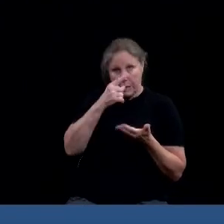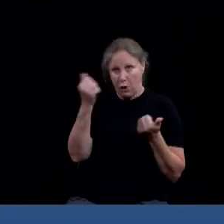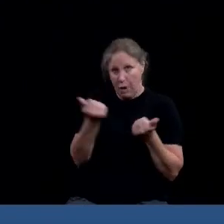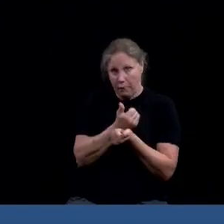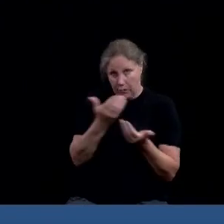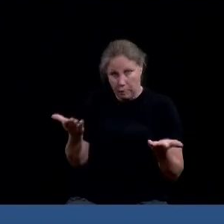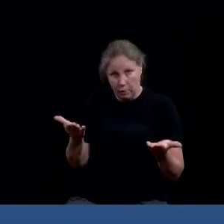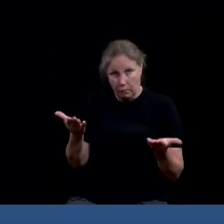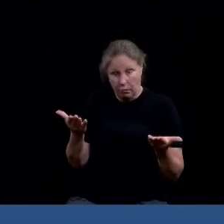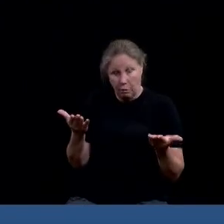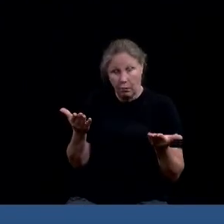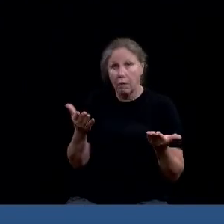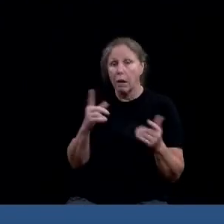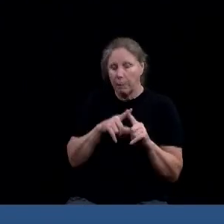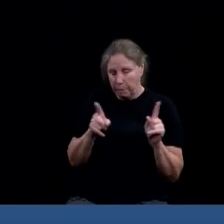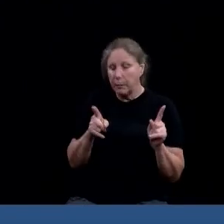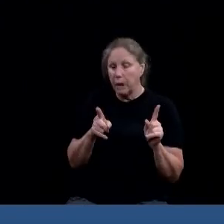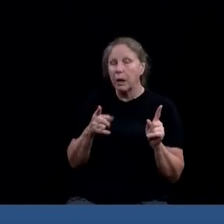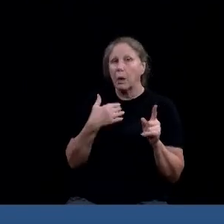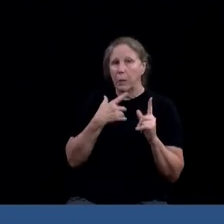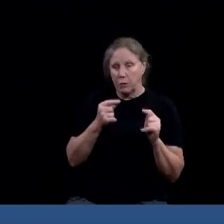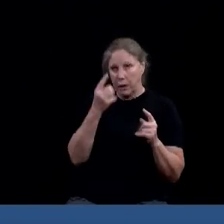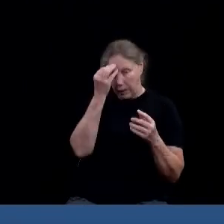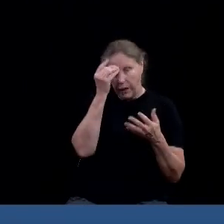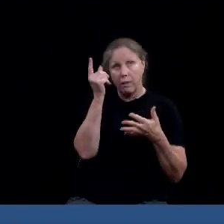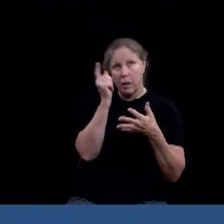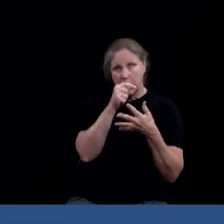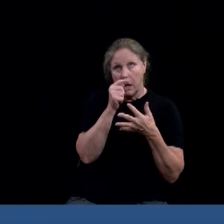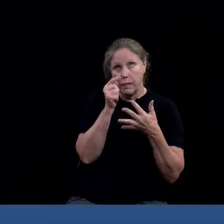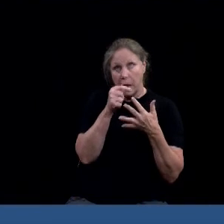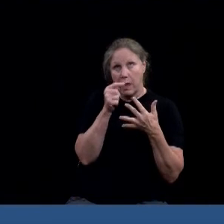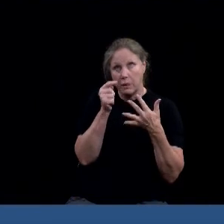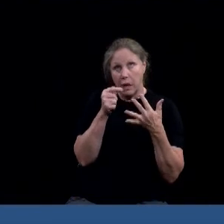a way to deal with immediate concerns as they happen.